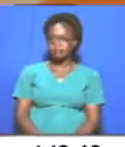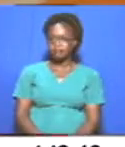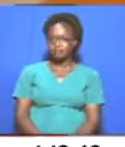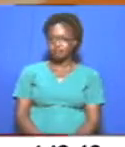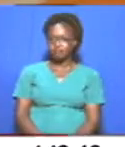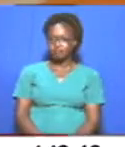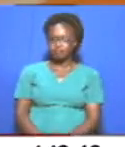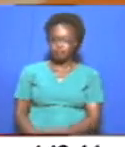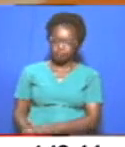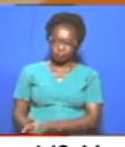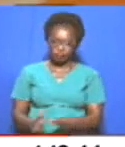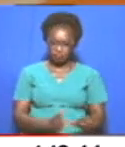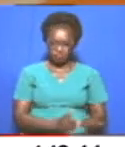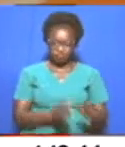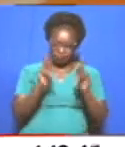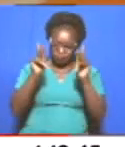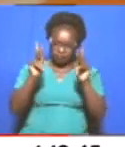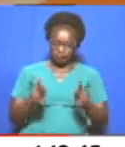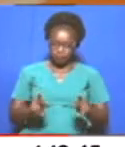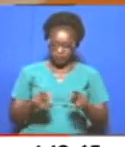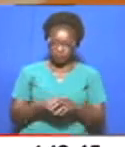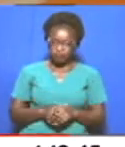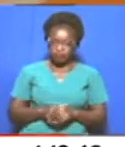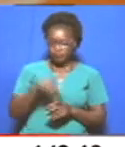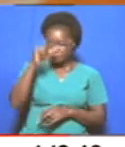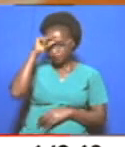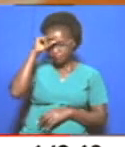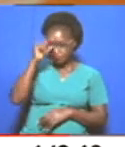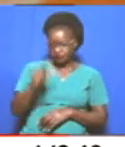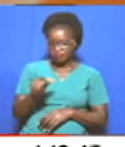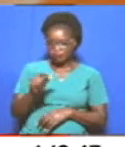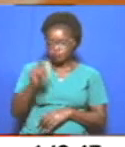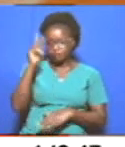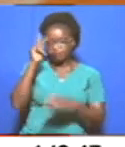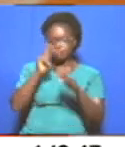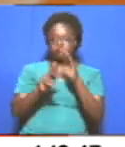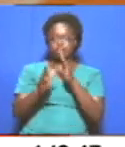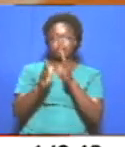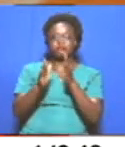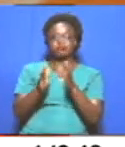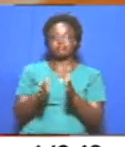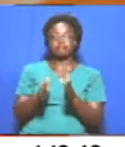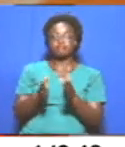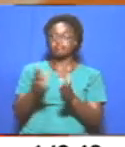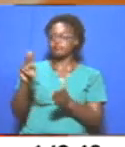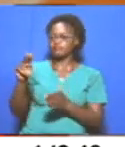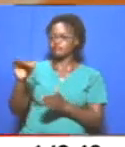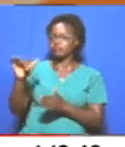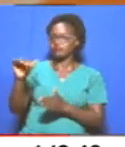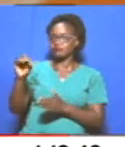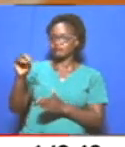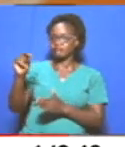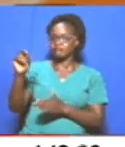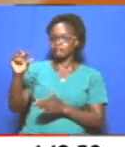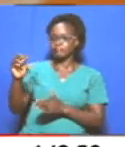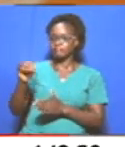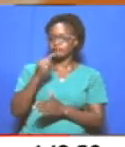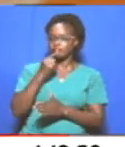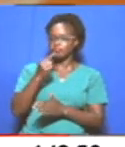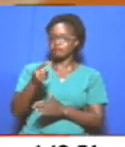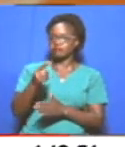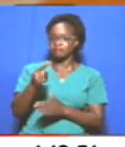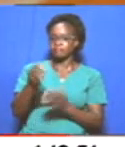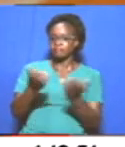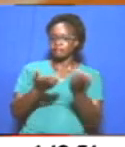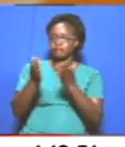Crossing over to Kisumu now, where Governor Professor Anyang Nyong’o has assured traders who were evicted from the Kibuye market